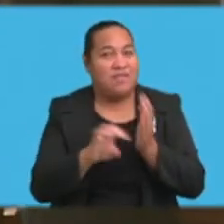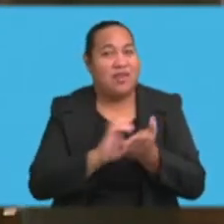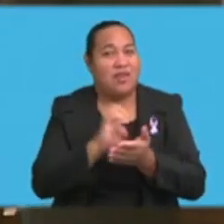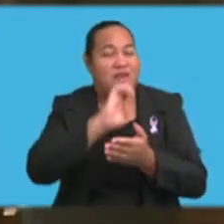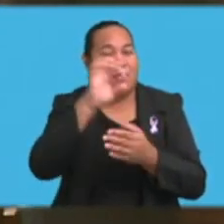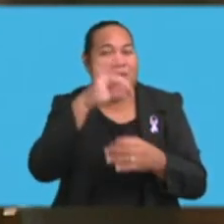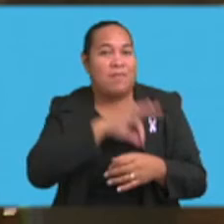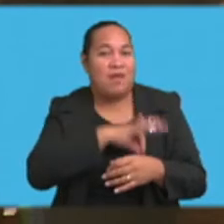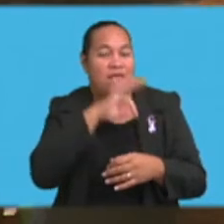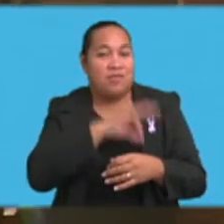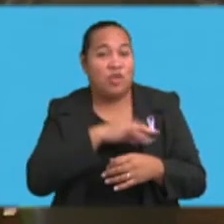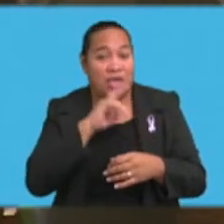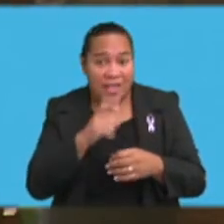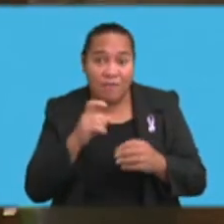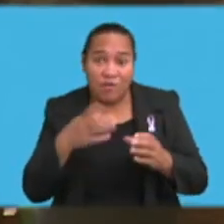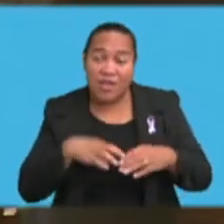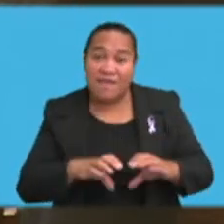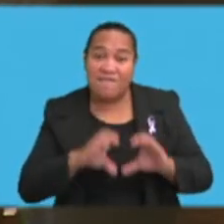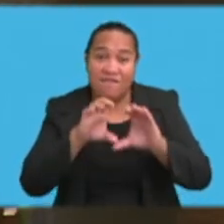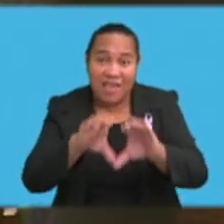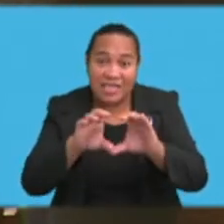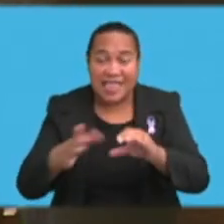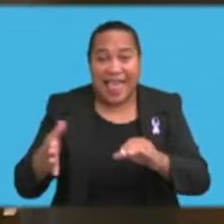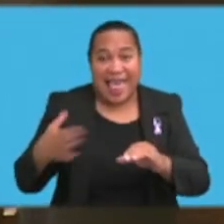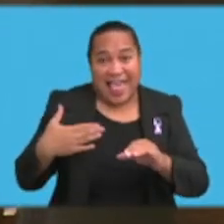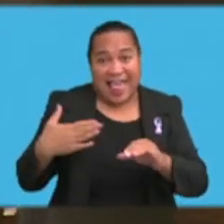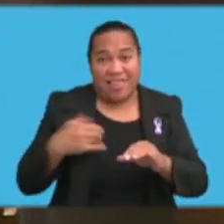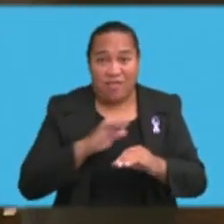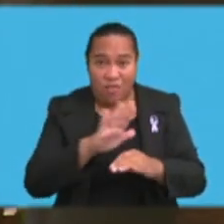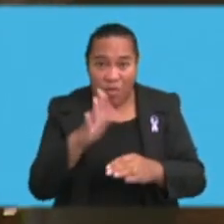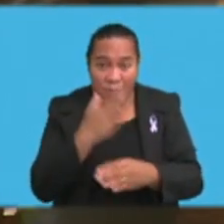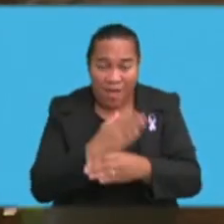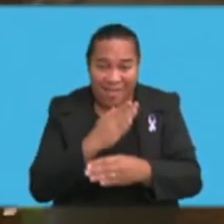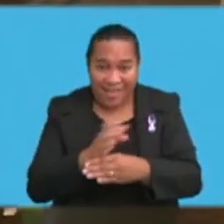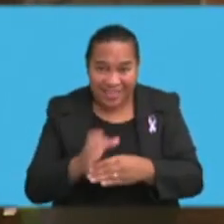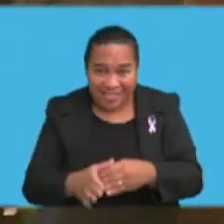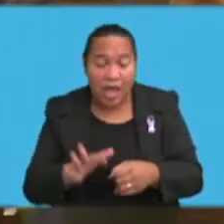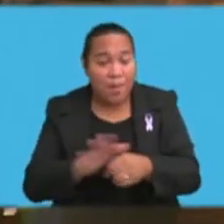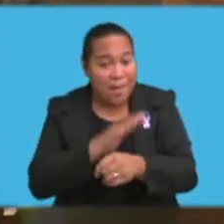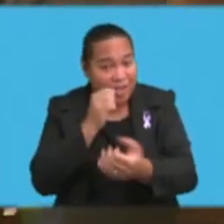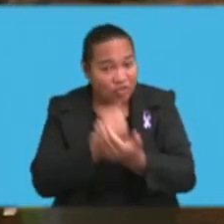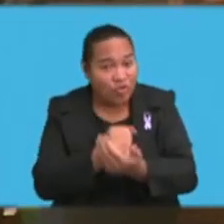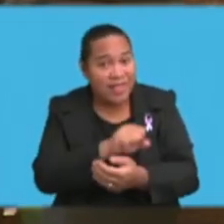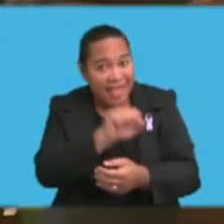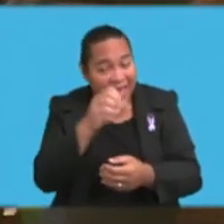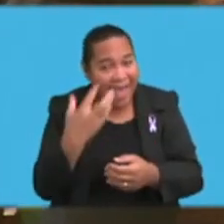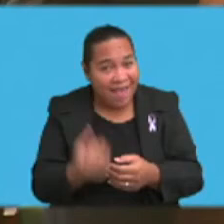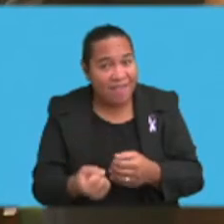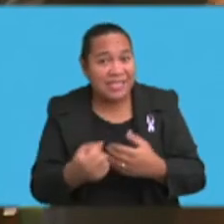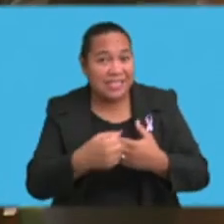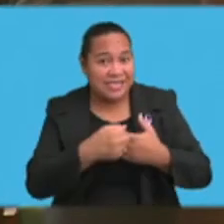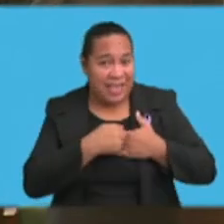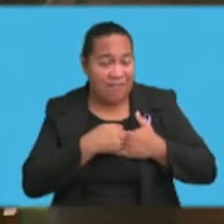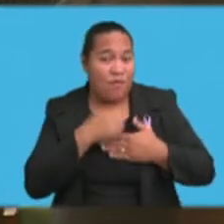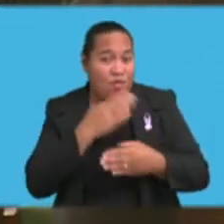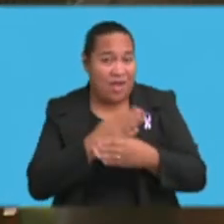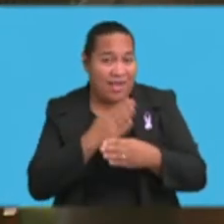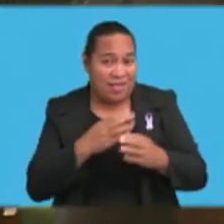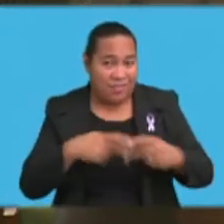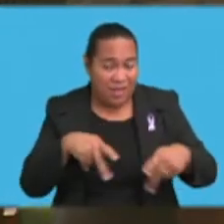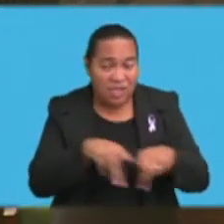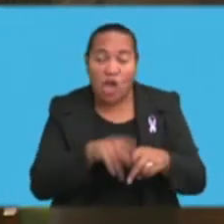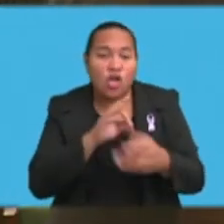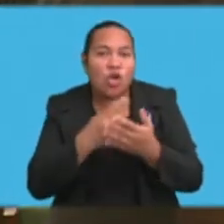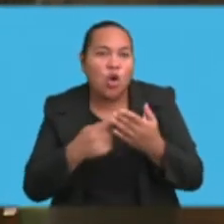So investing in the health of your workers, investing in making sure that they have a safe working environment is not only good for